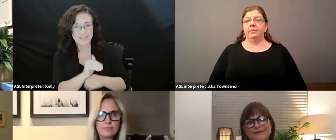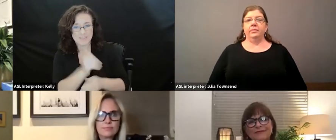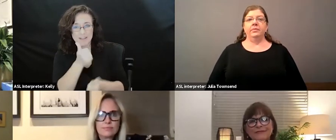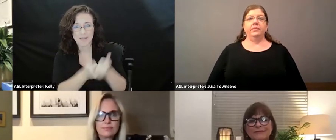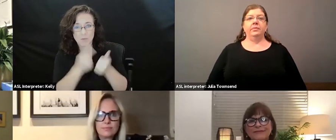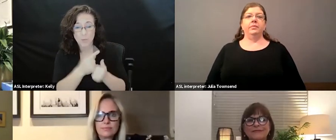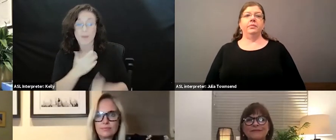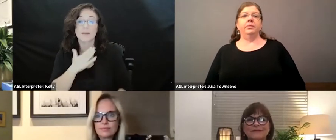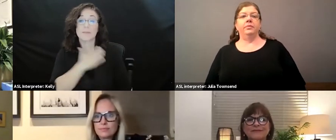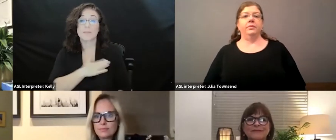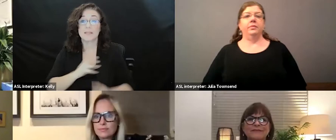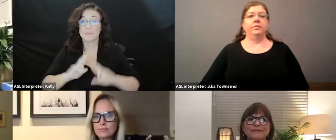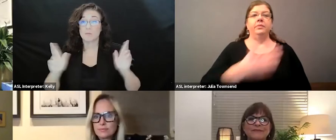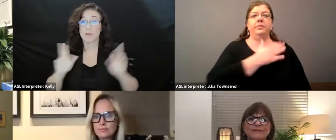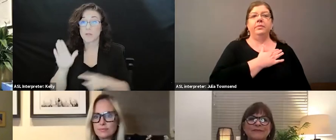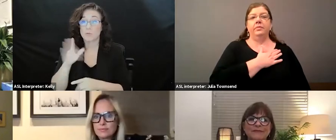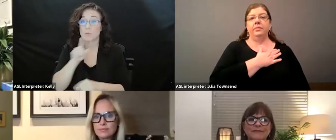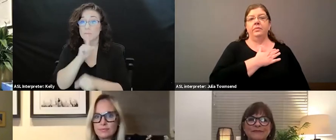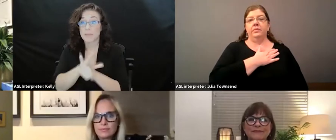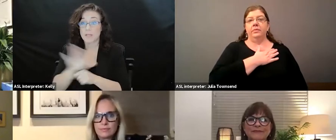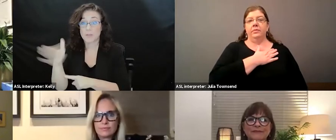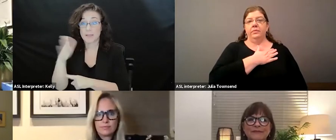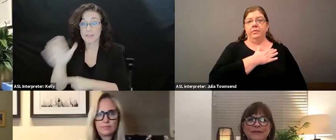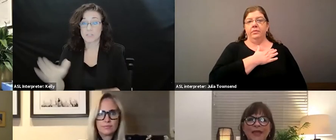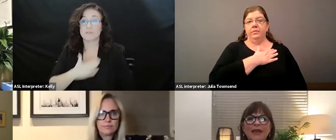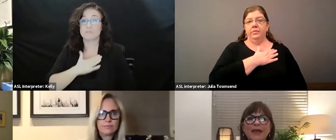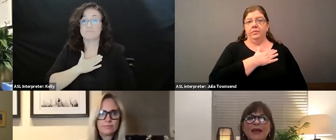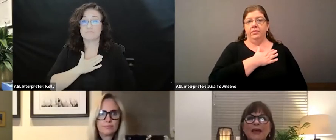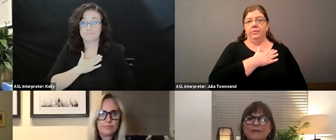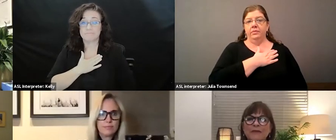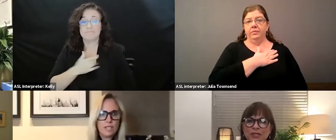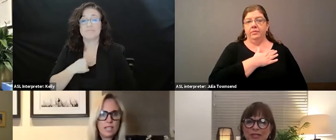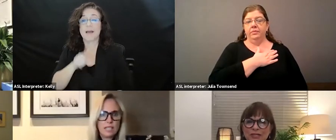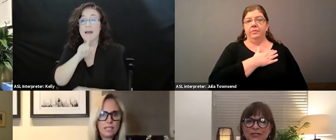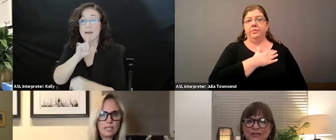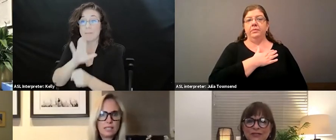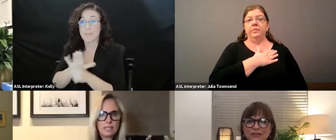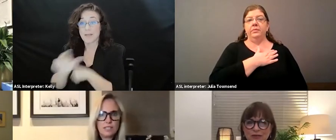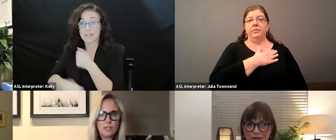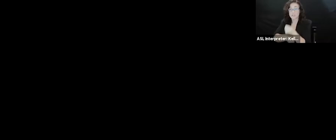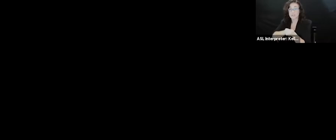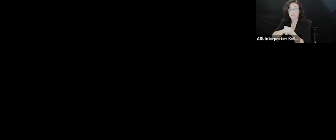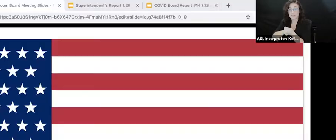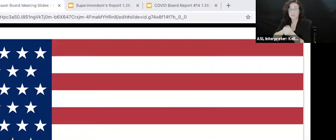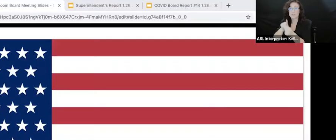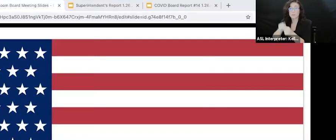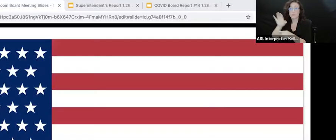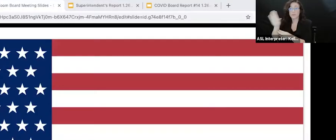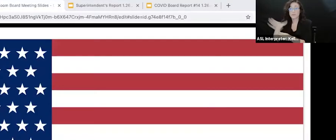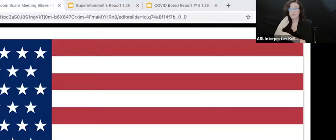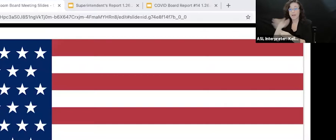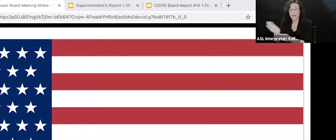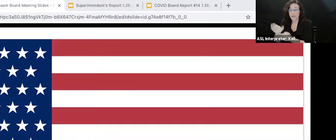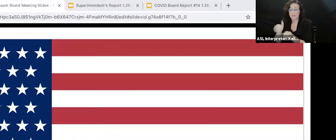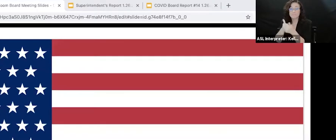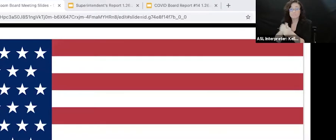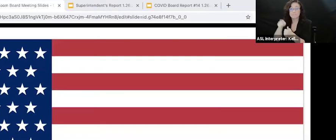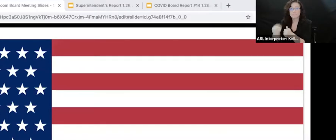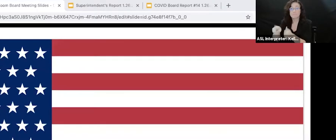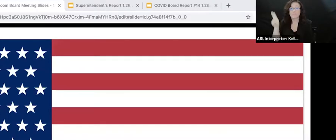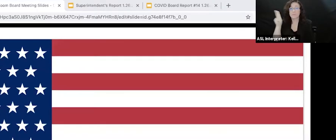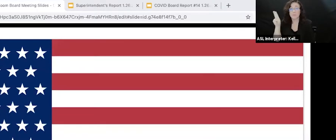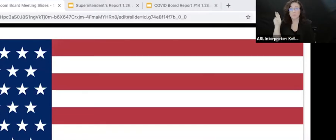right hand over your heart ready begin i pledge allegiance to the flag of the united states of